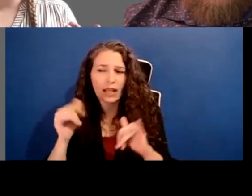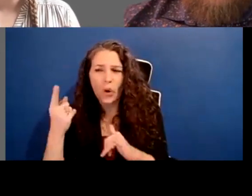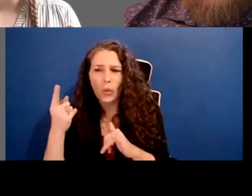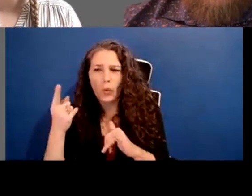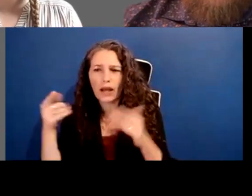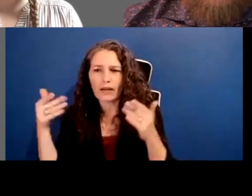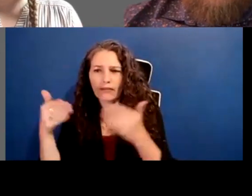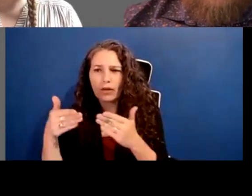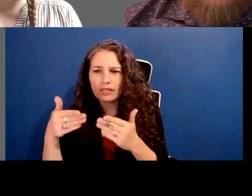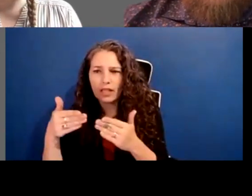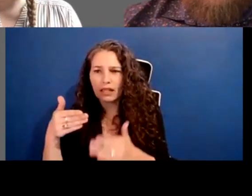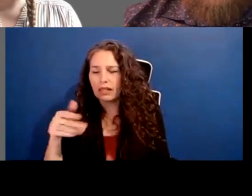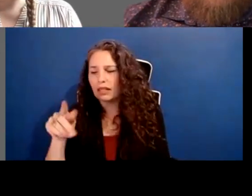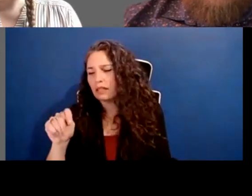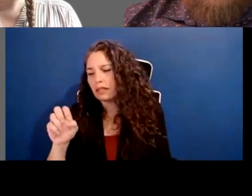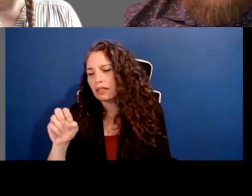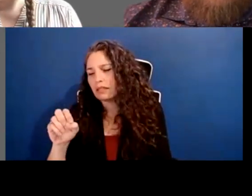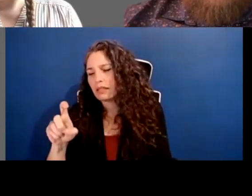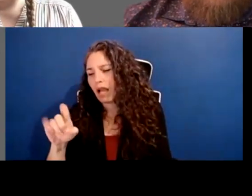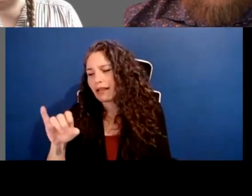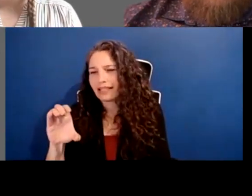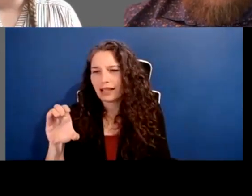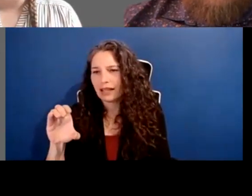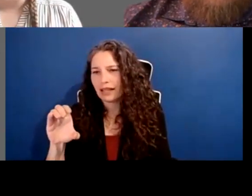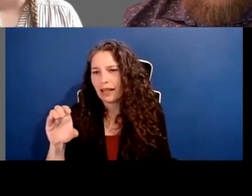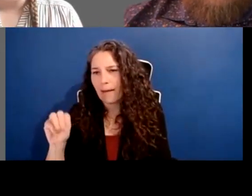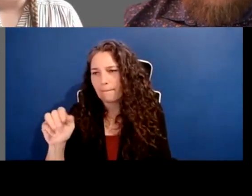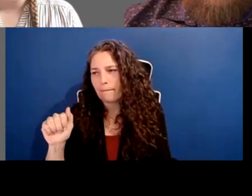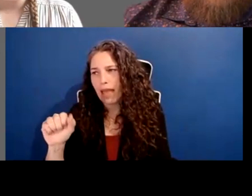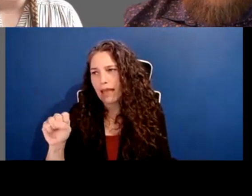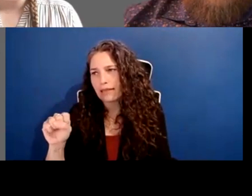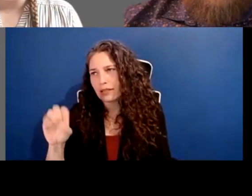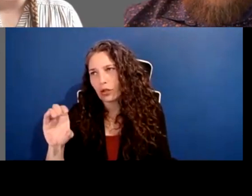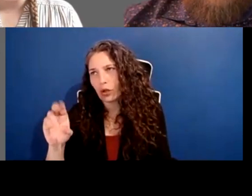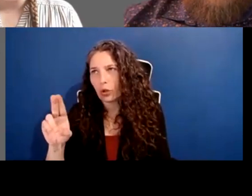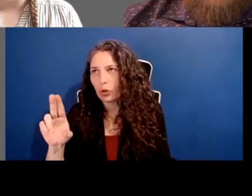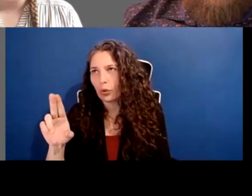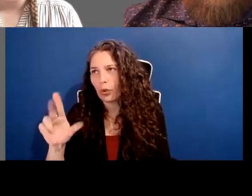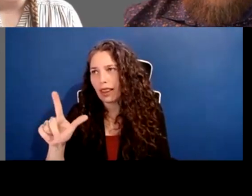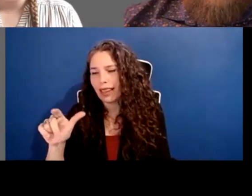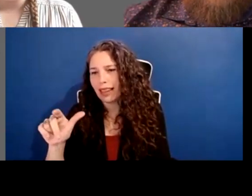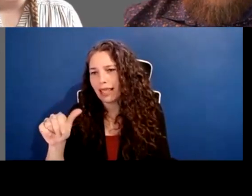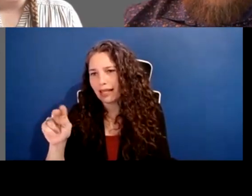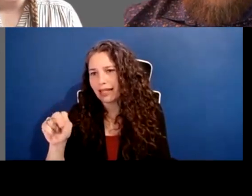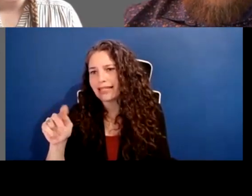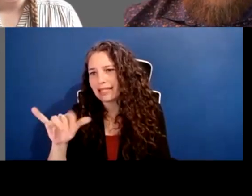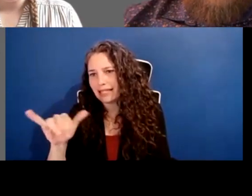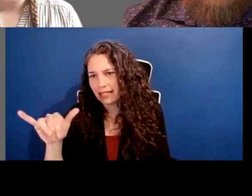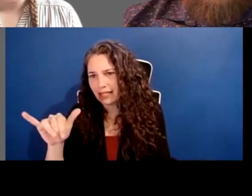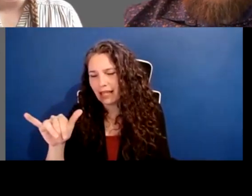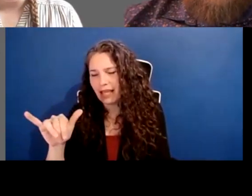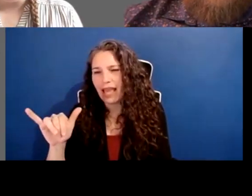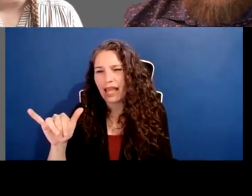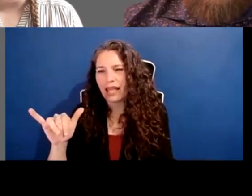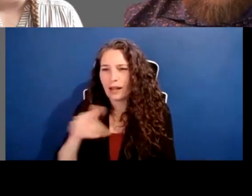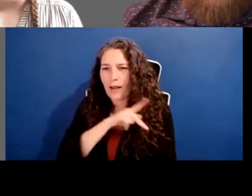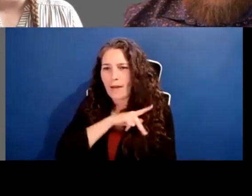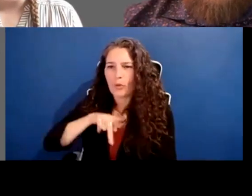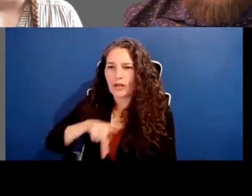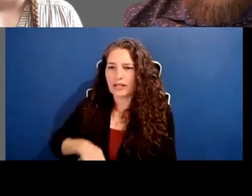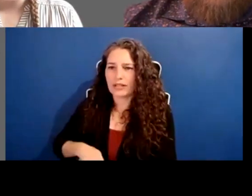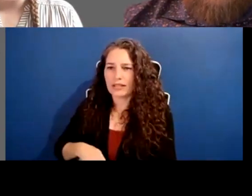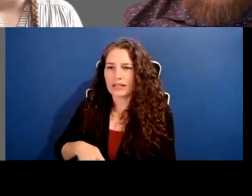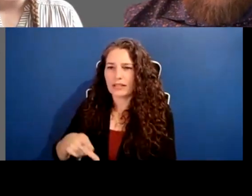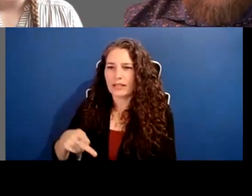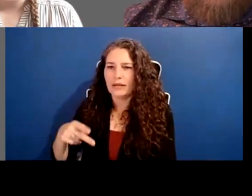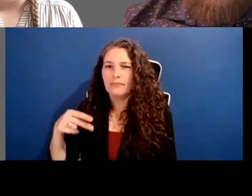toxic masculinity and the book Spare that Prince Harry just wrote,